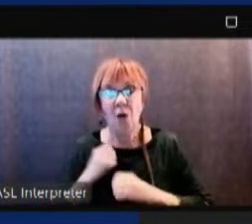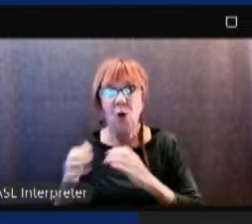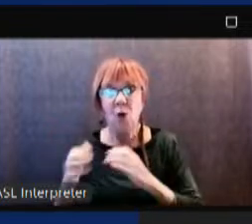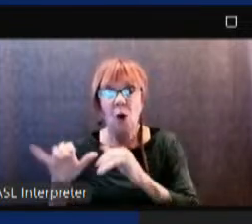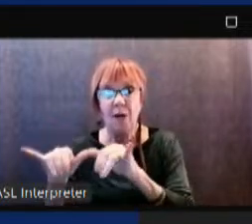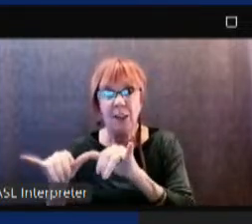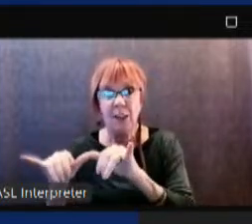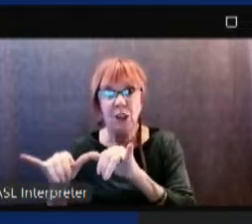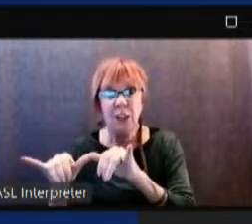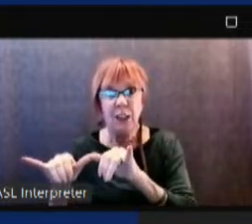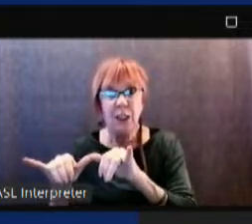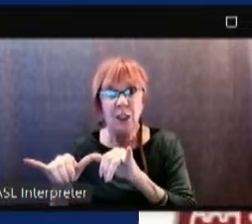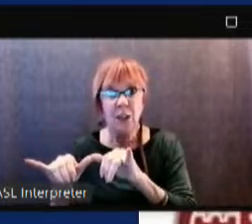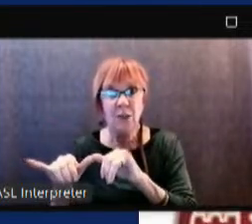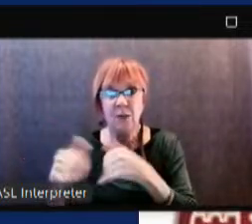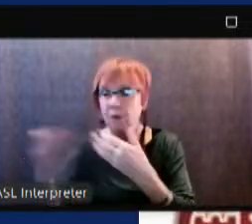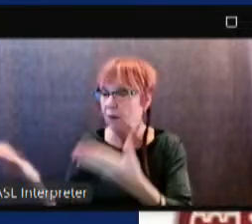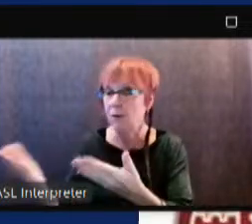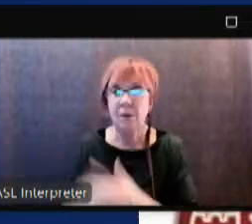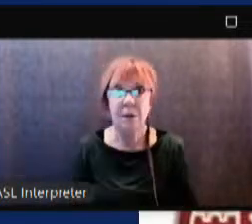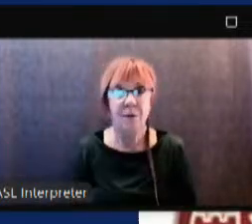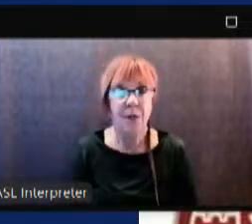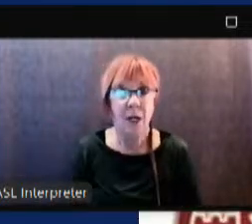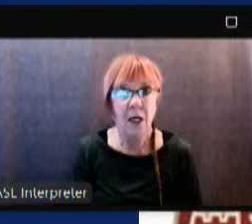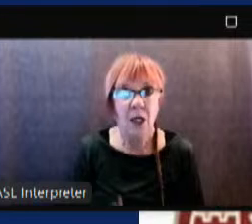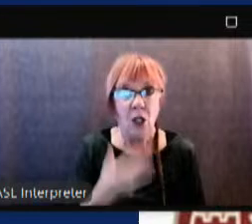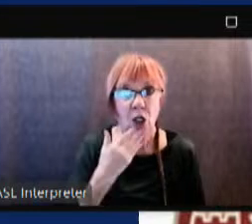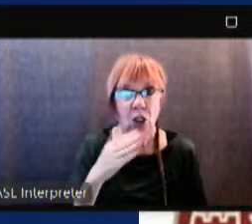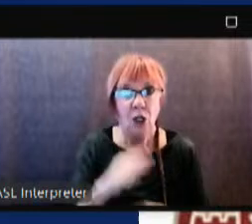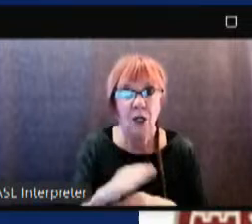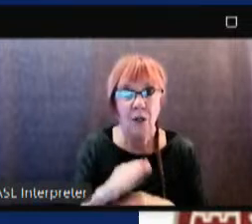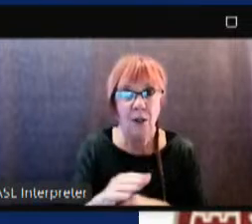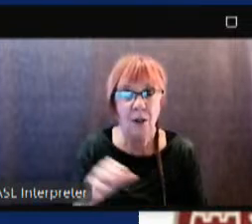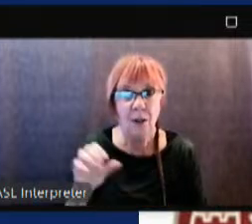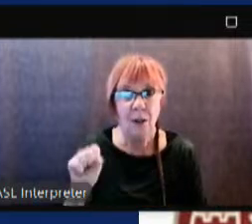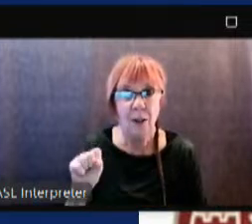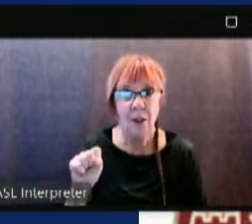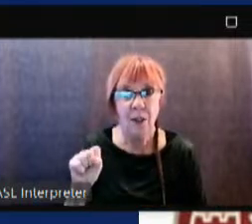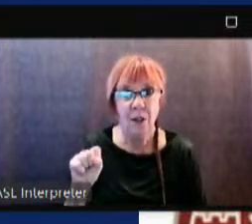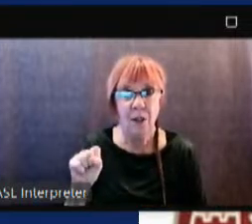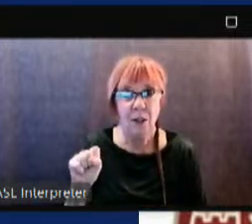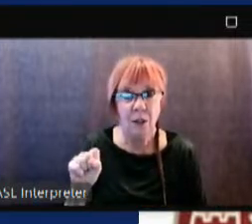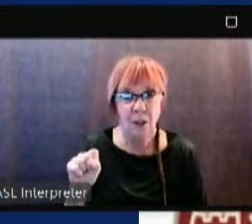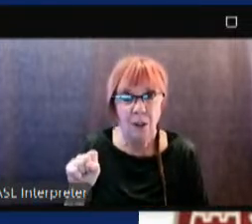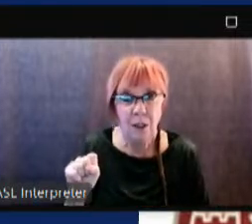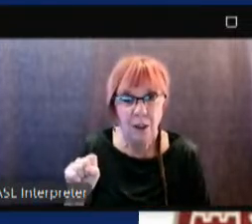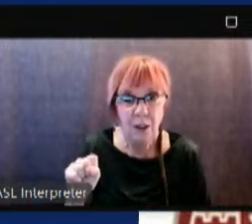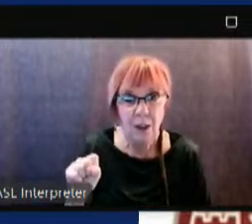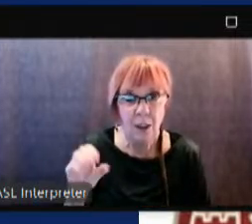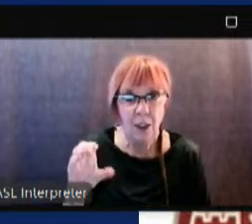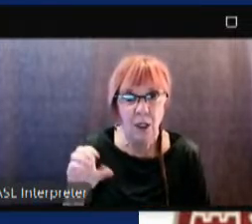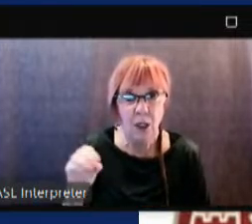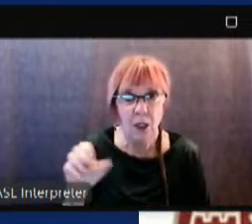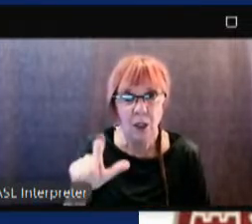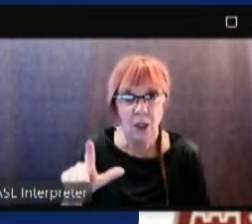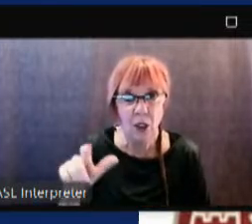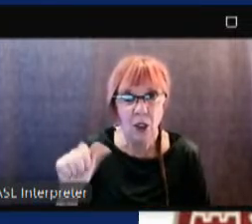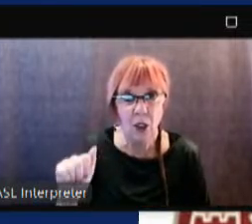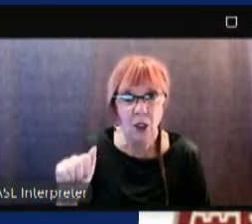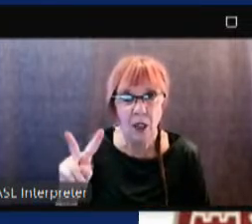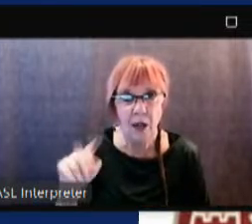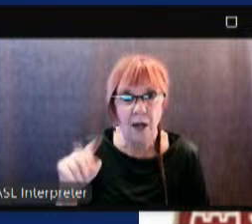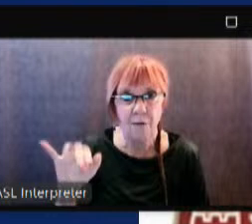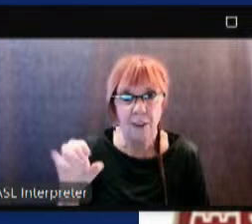Colonel. Okay, good afternoon, everyone. Colonel Sonny Avichal here, Emergency Field Office Commander for the Eaton